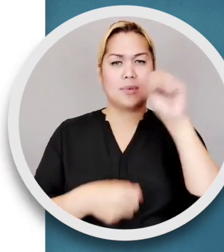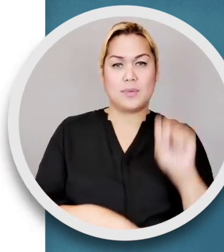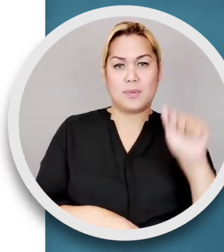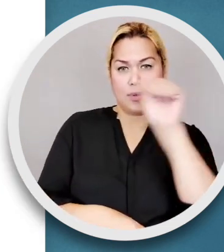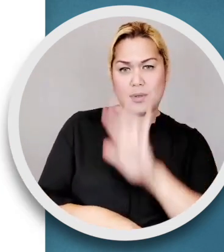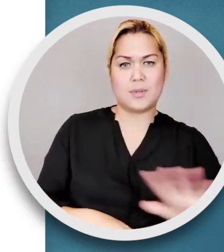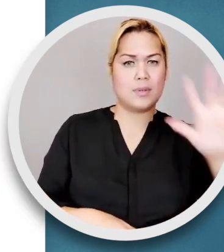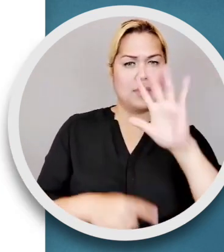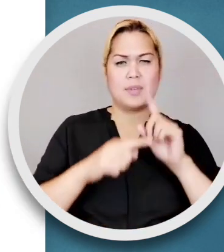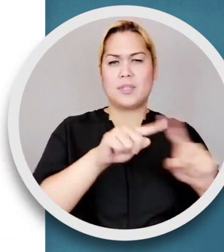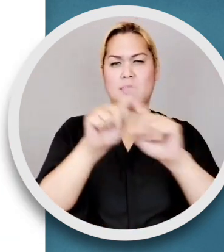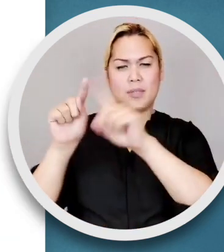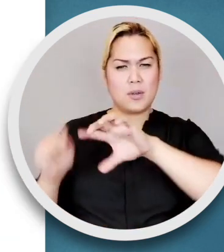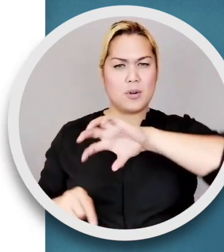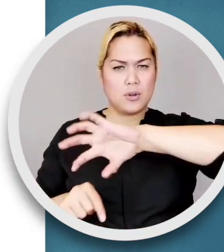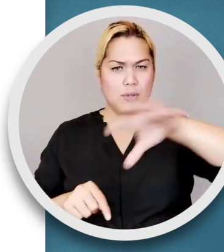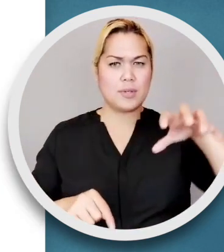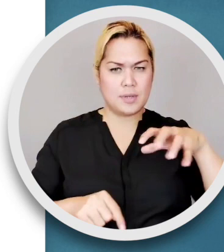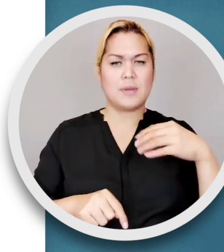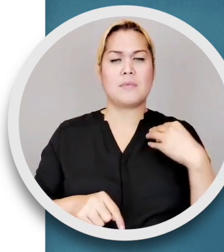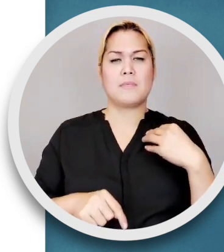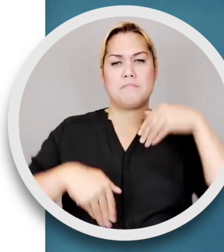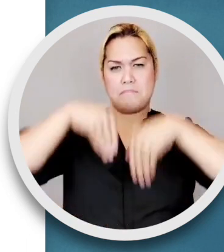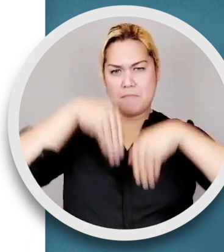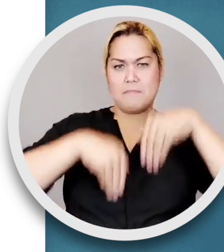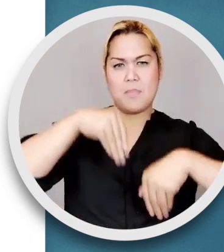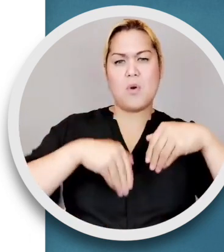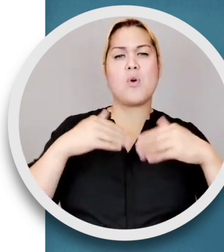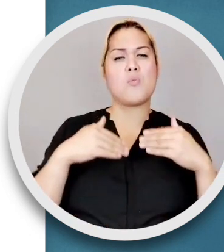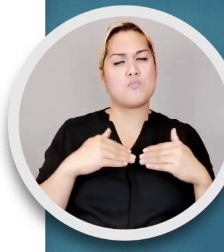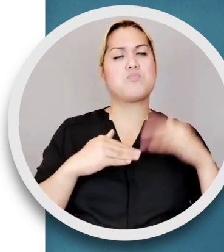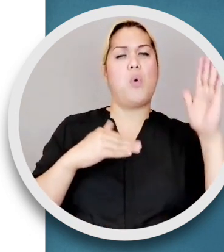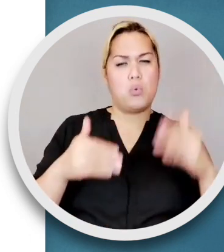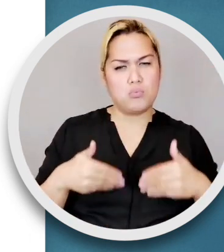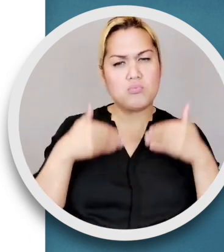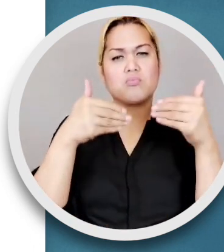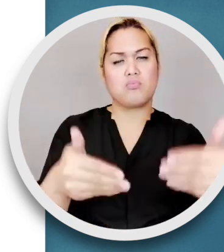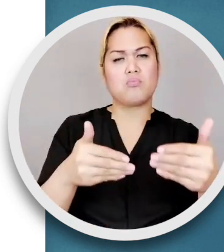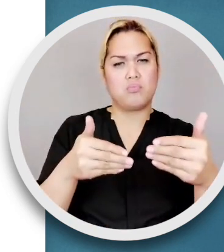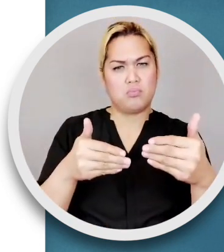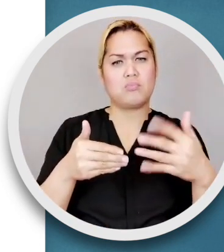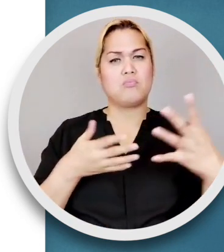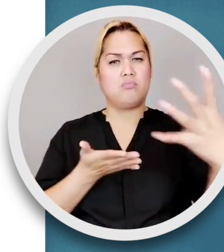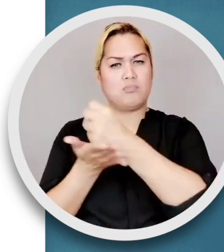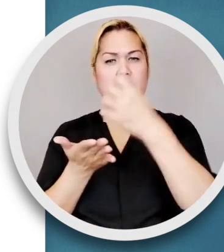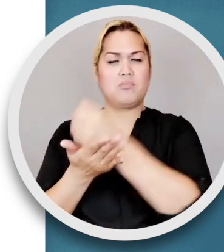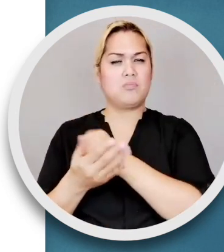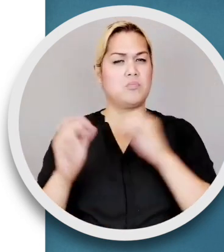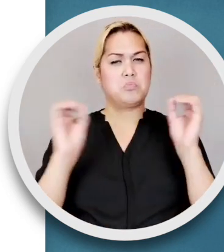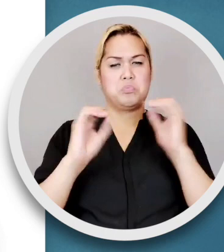South Asia, will move towards accelerating the elimination of all forms of discrimination, inequality,